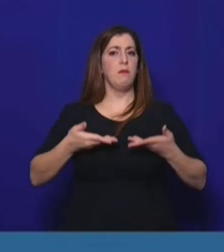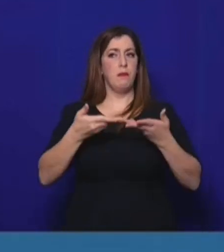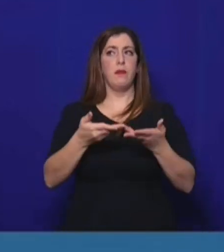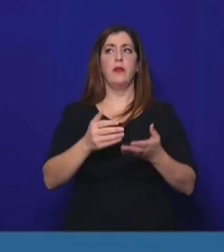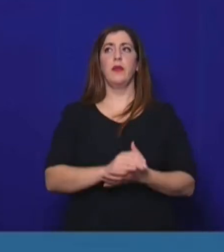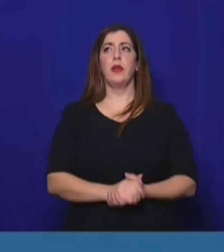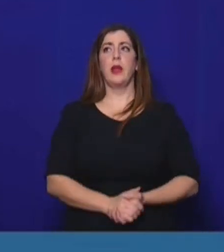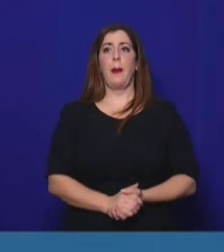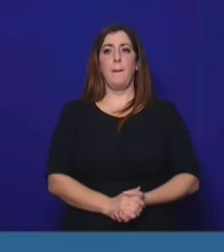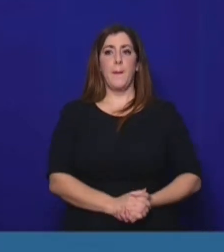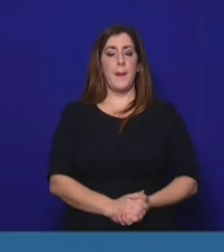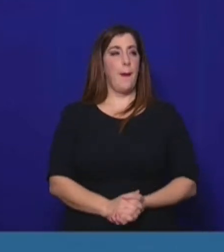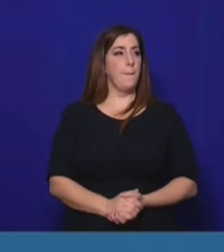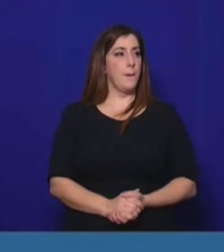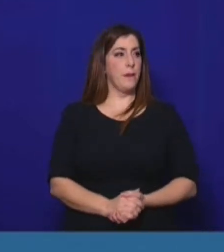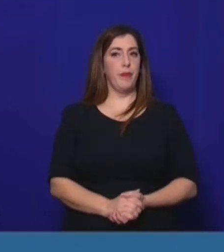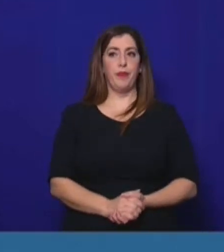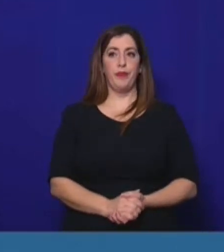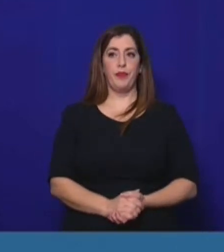Thank you.